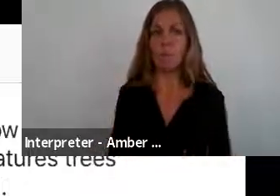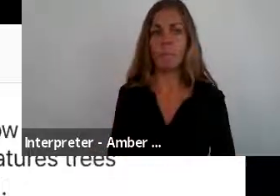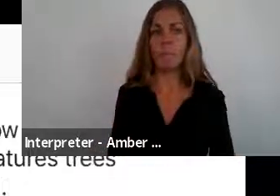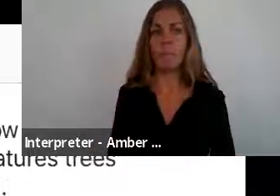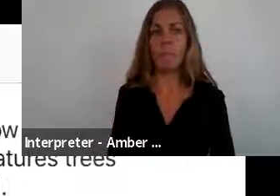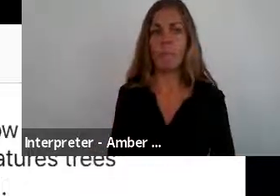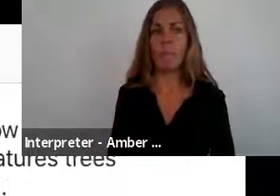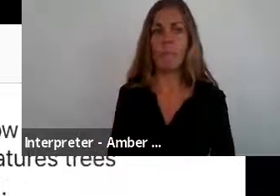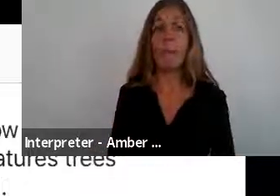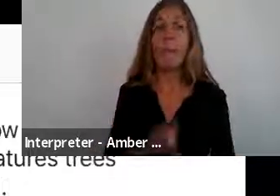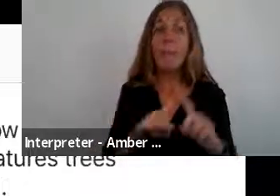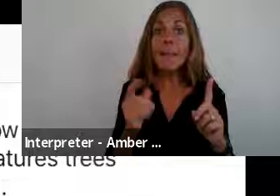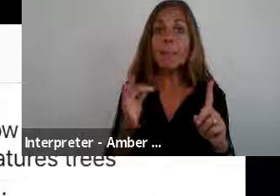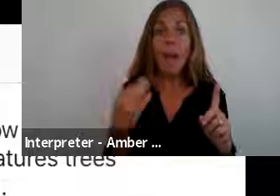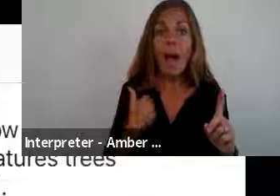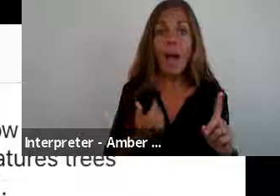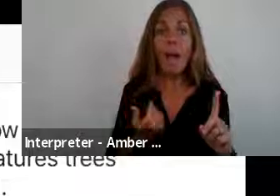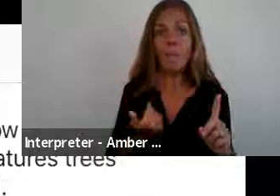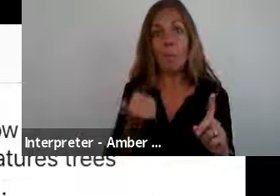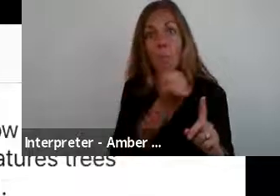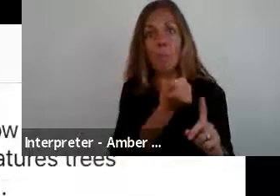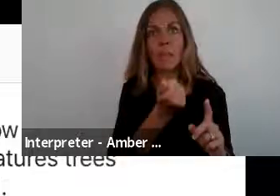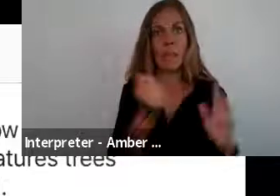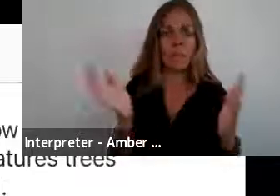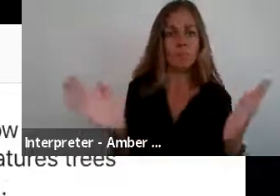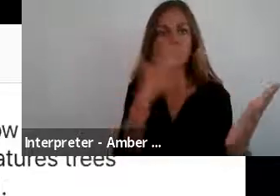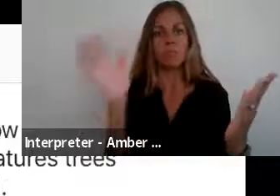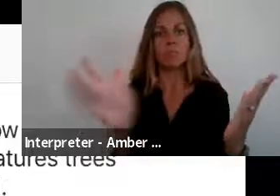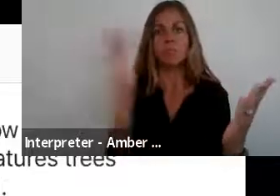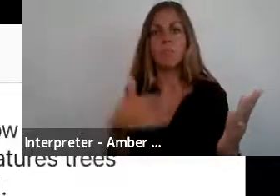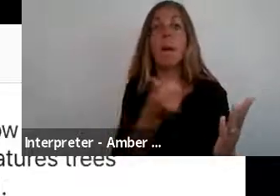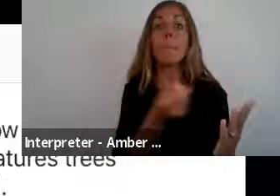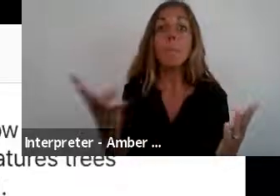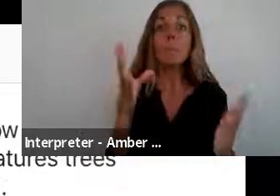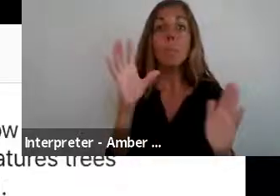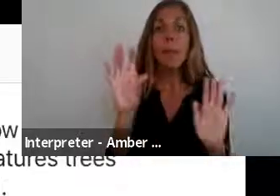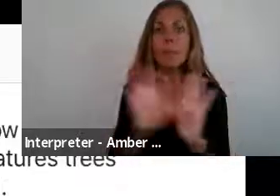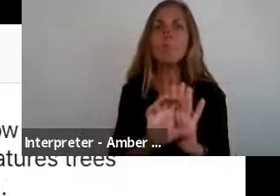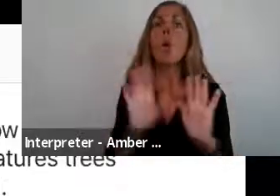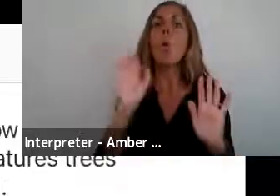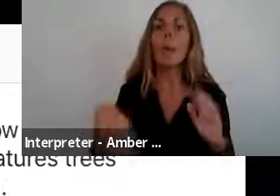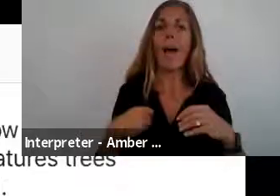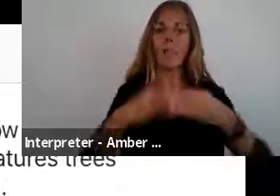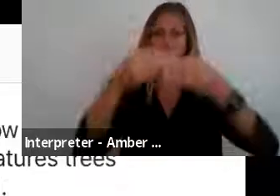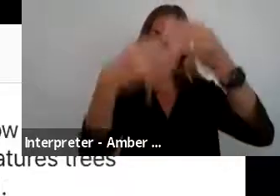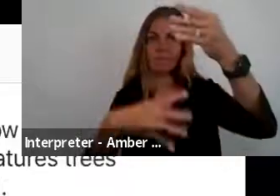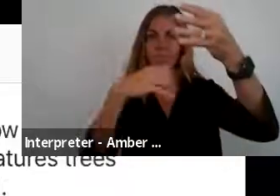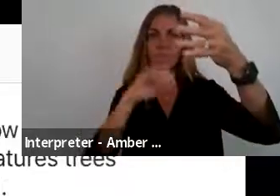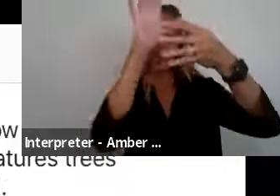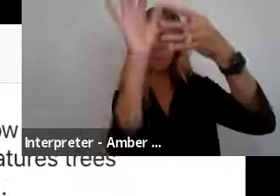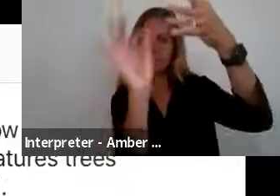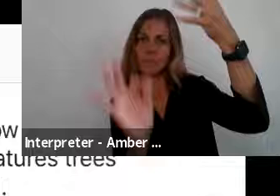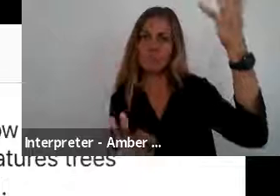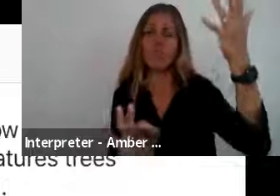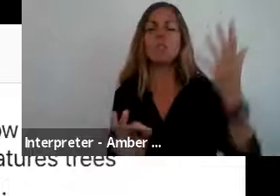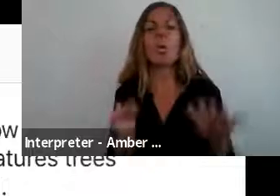a carousel of multiple images, it'll give you all of those alt text boxes at once. So you might want to take